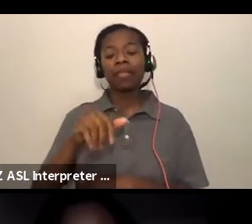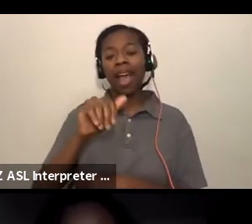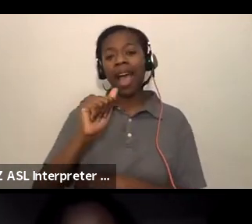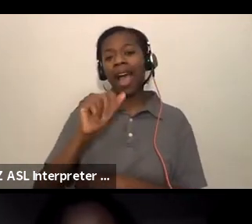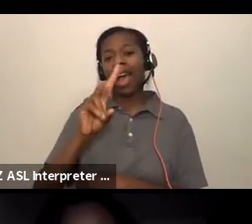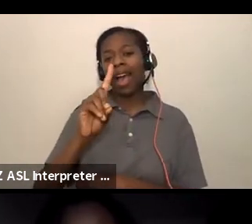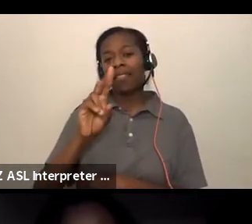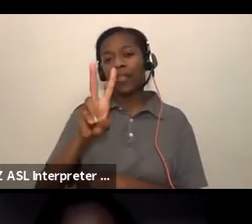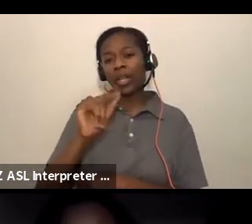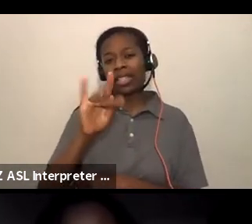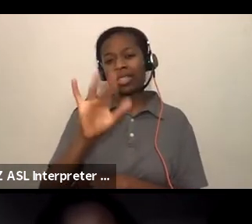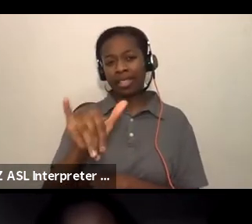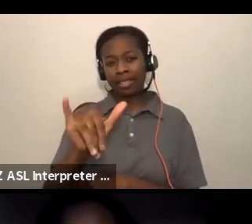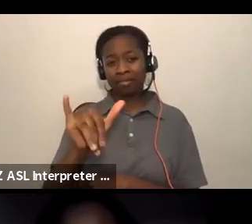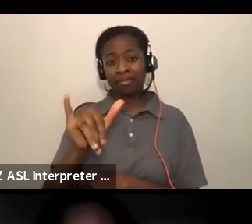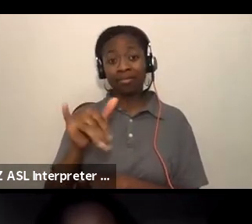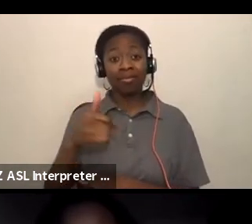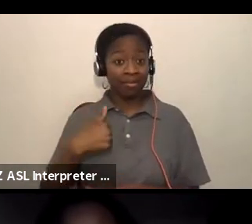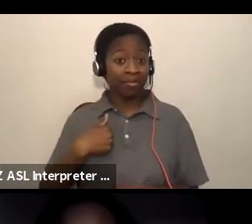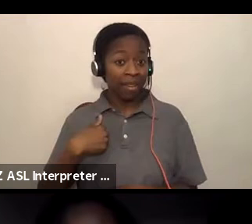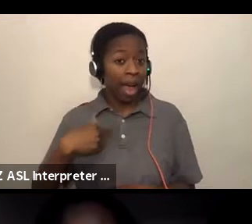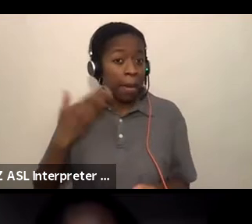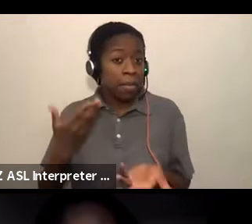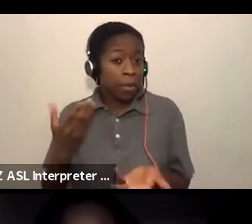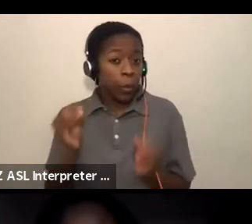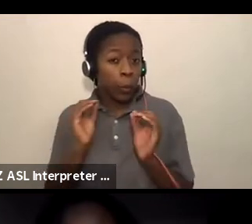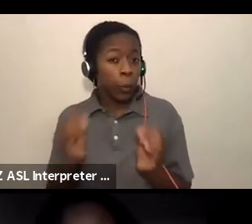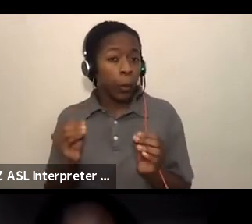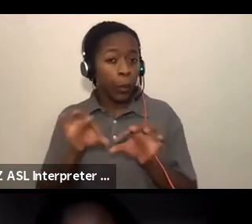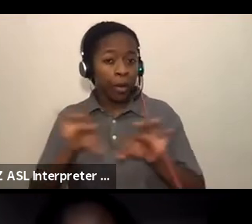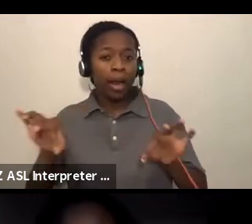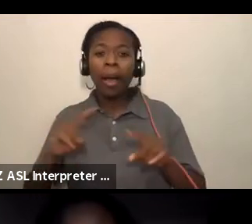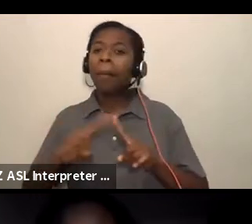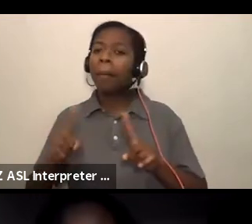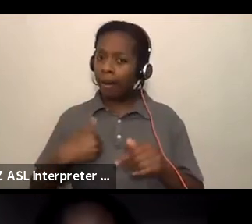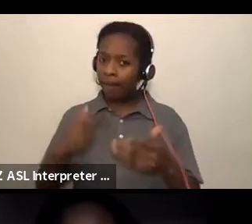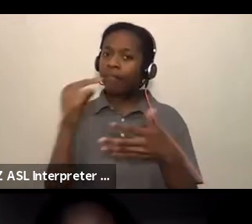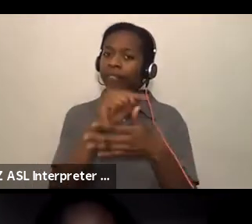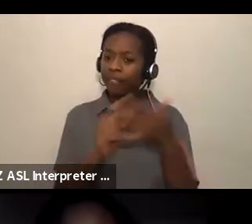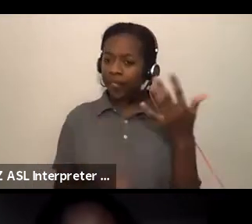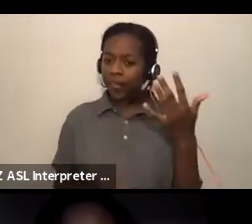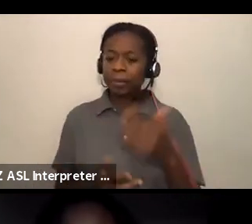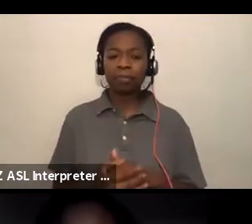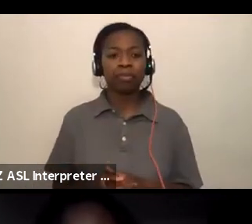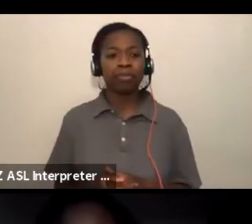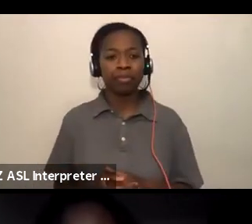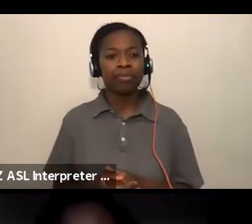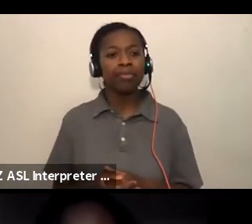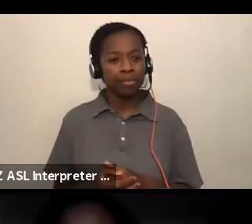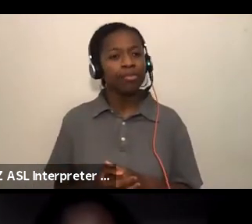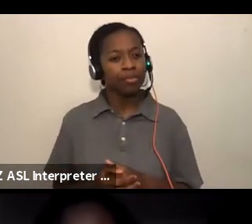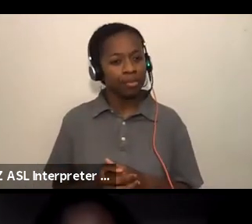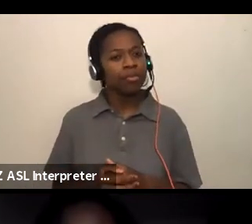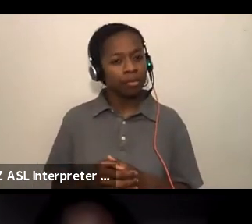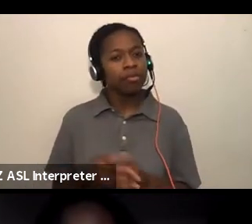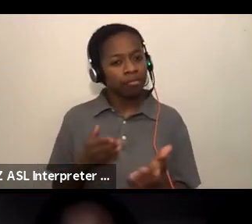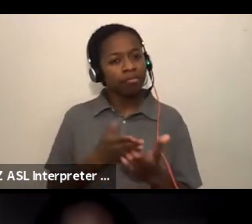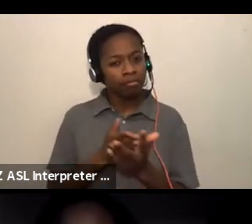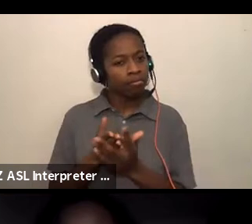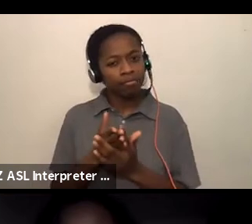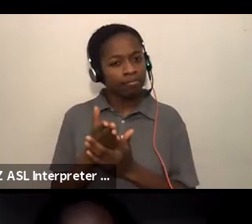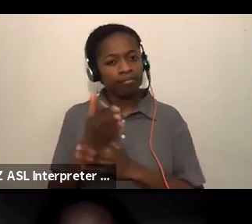mean, I have the degree, but I have other things. And so it's wonderful to hear. I mean, and then it's, you're learning along the way. So